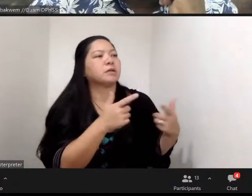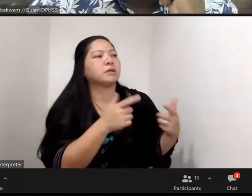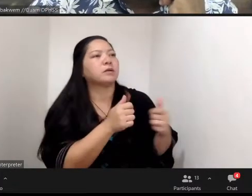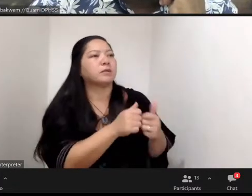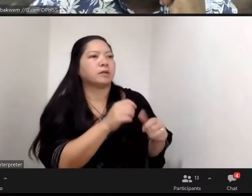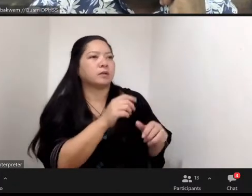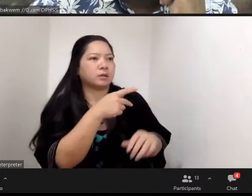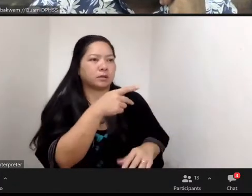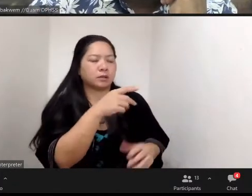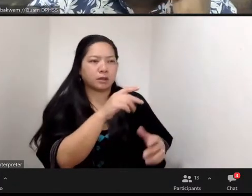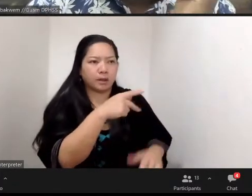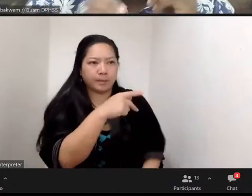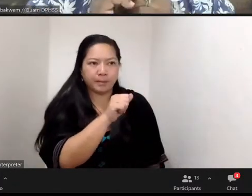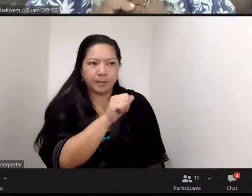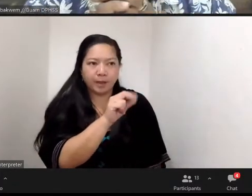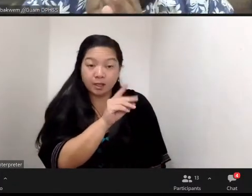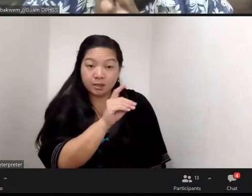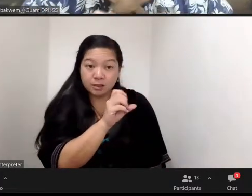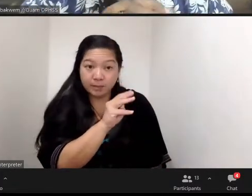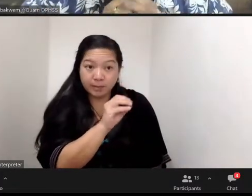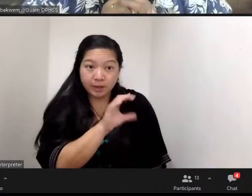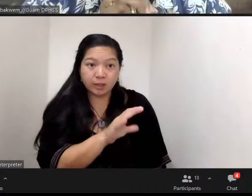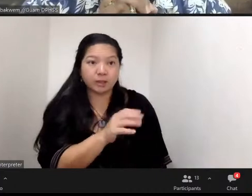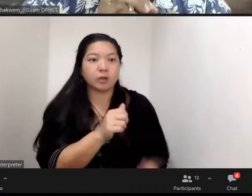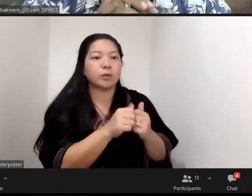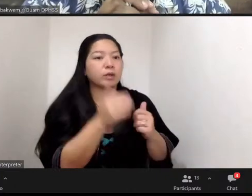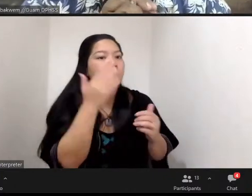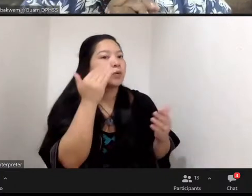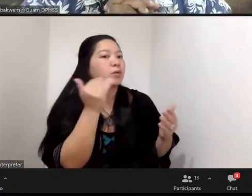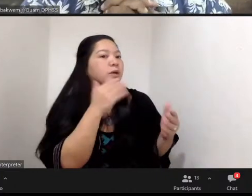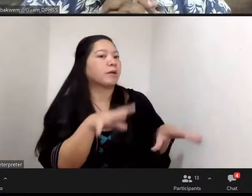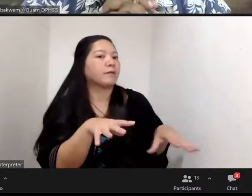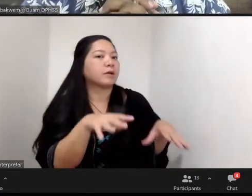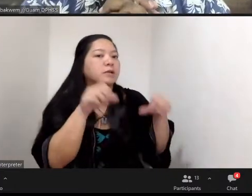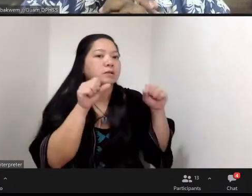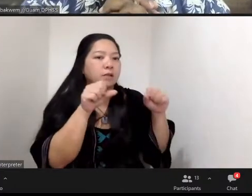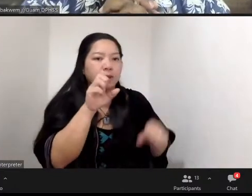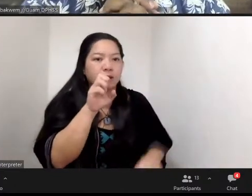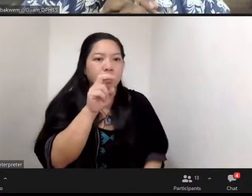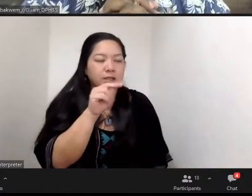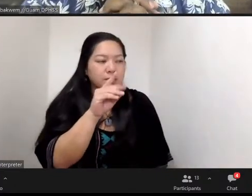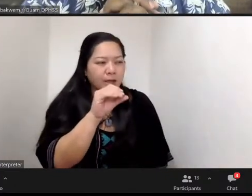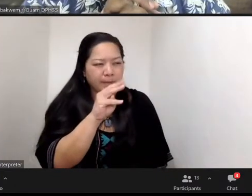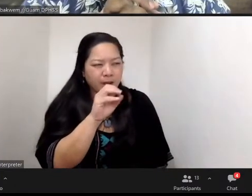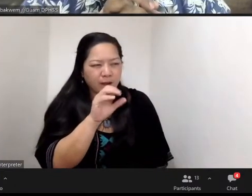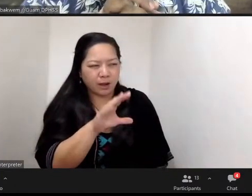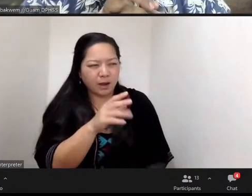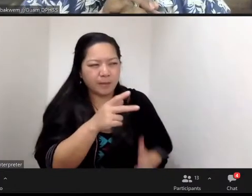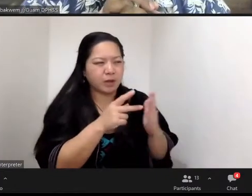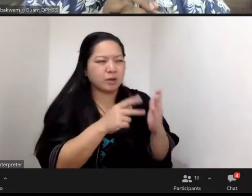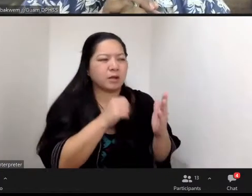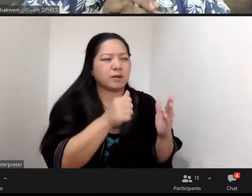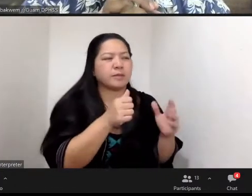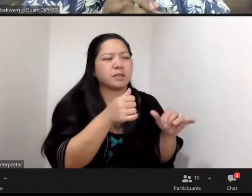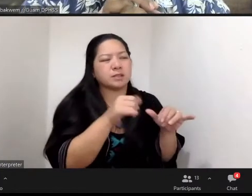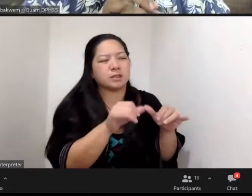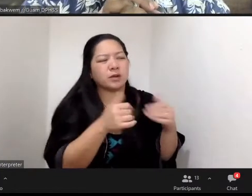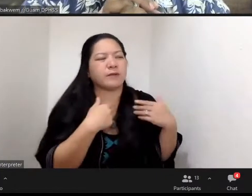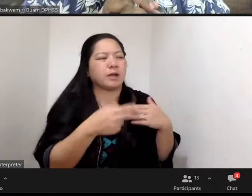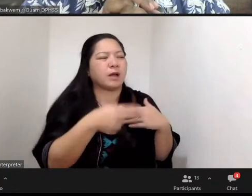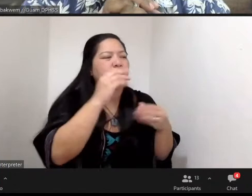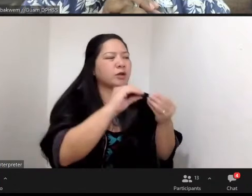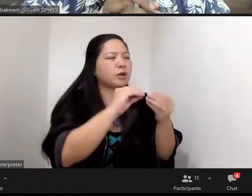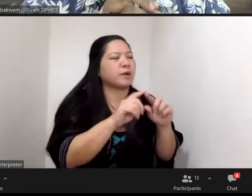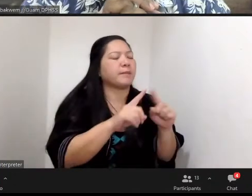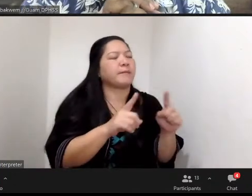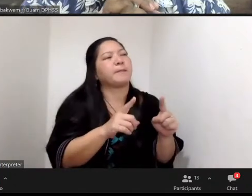pandemic. Korea, for example, they've adopted an endemic policy as well, even though they're still having surges, but they've gotten